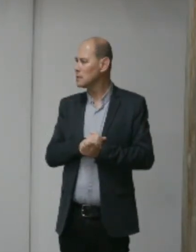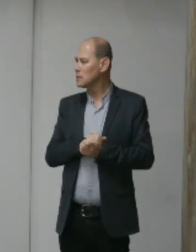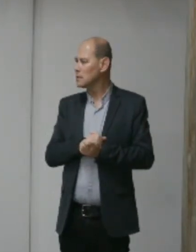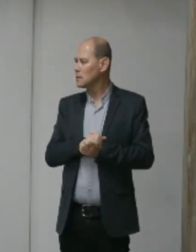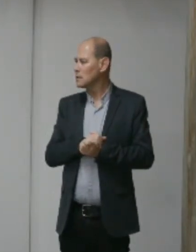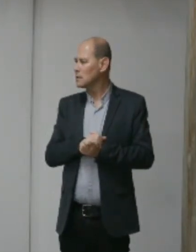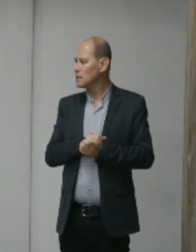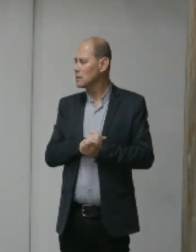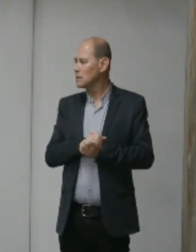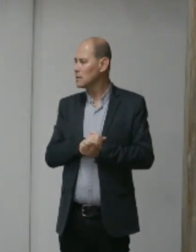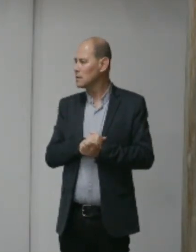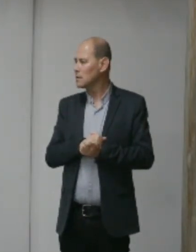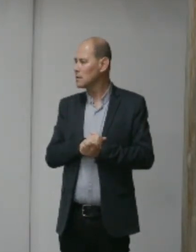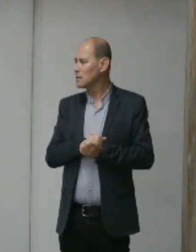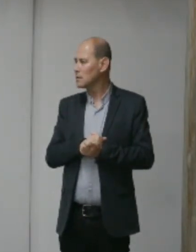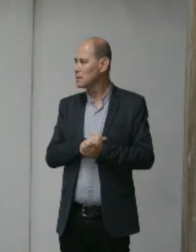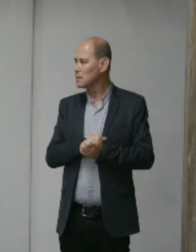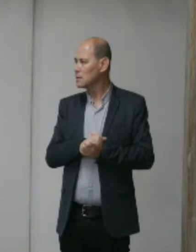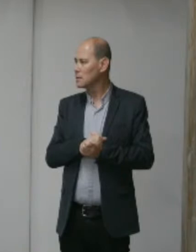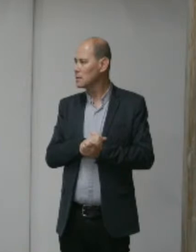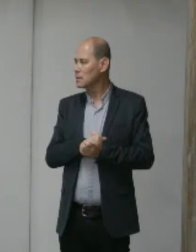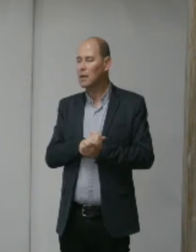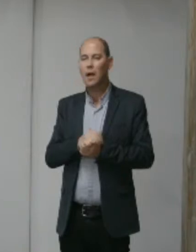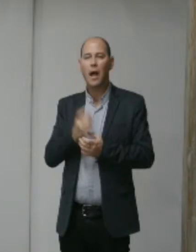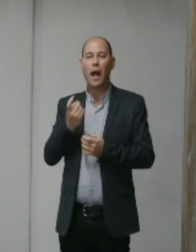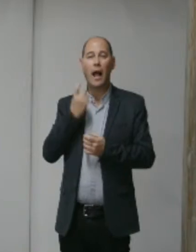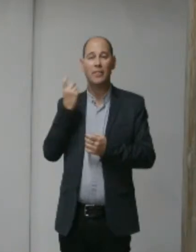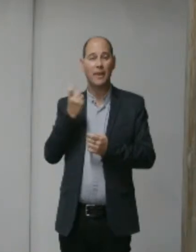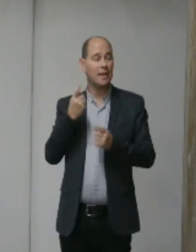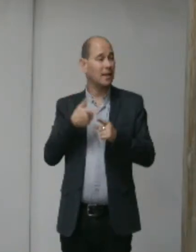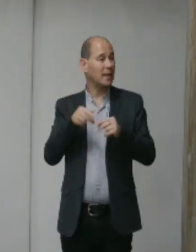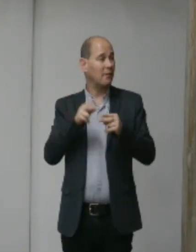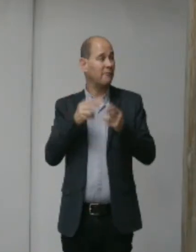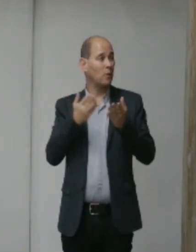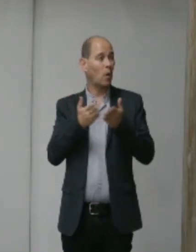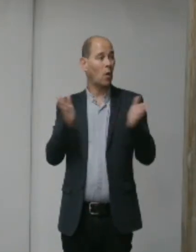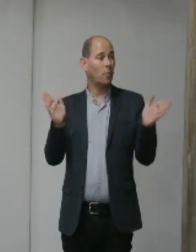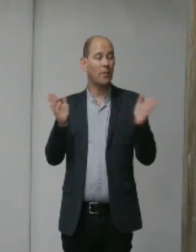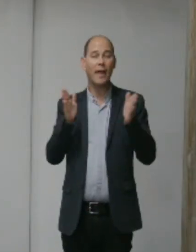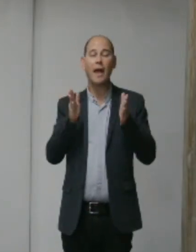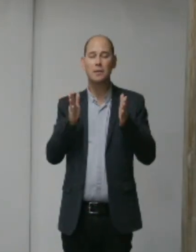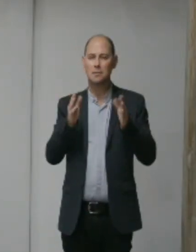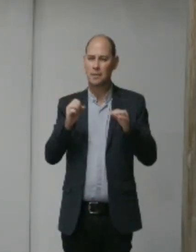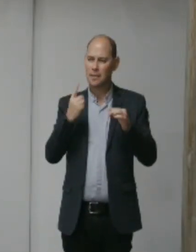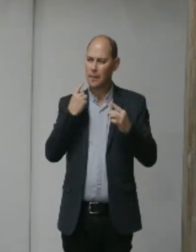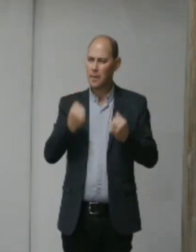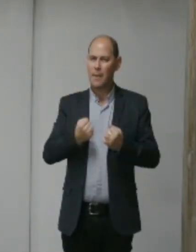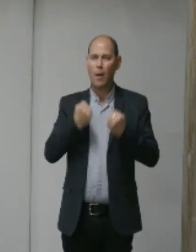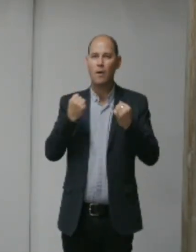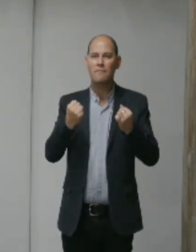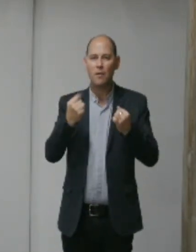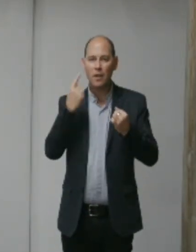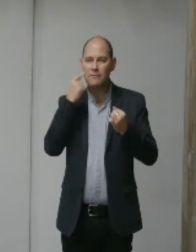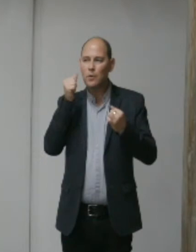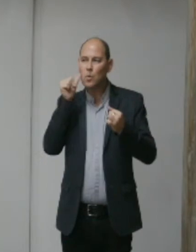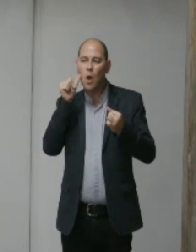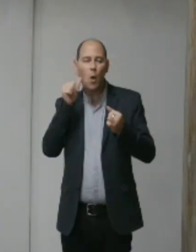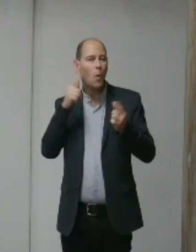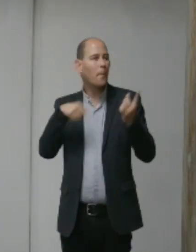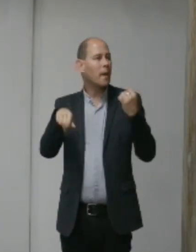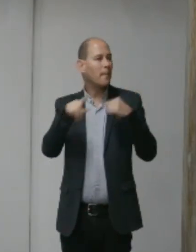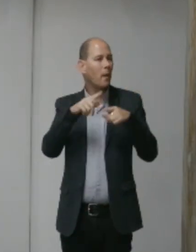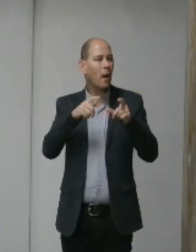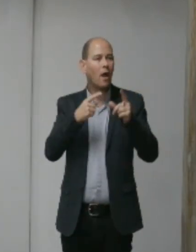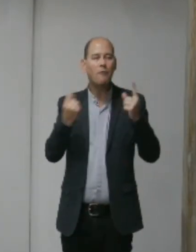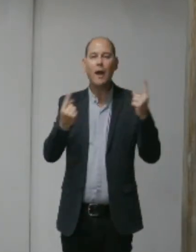And I guess in some ways I think opening that up is quite powerful, like knowing that other people around you are in that same boat. Like I remember being at